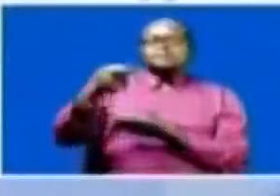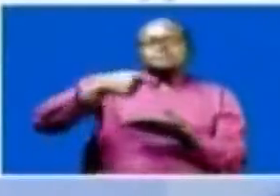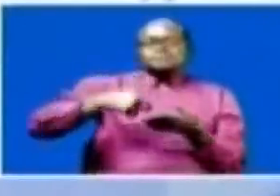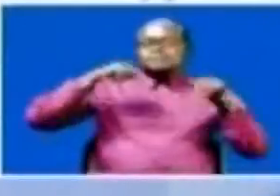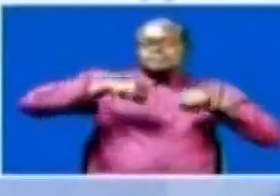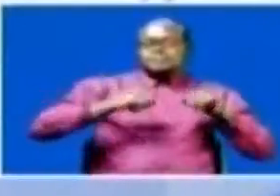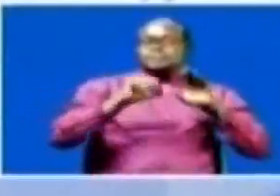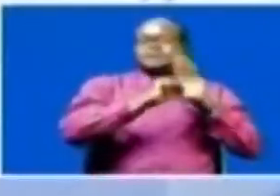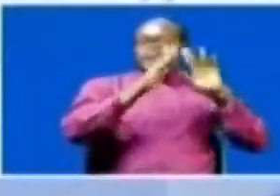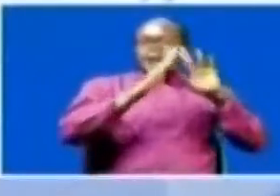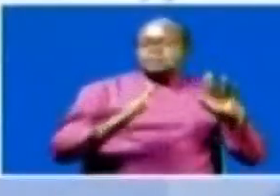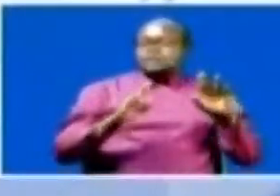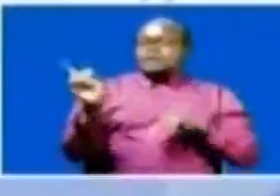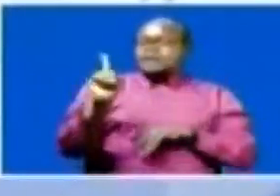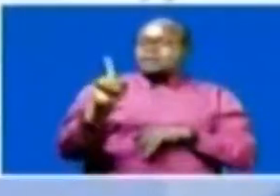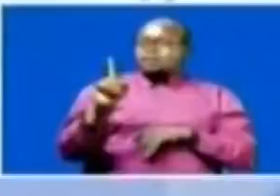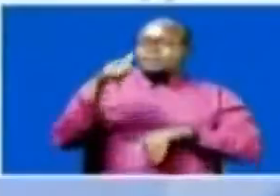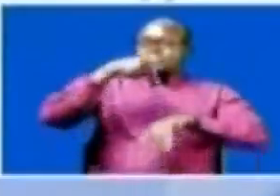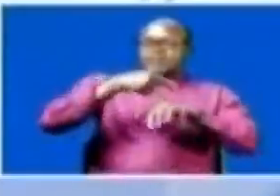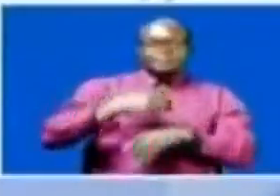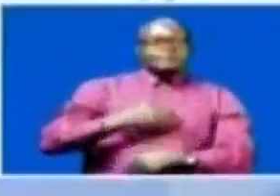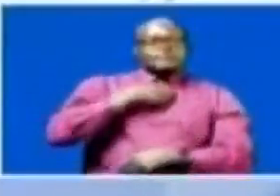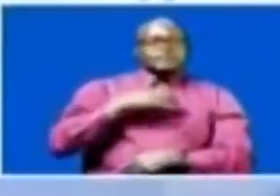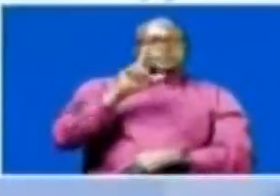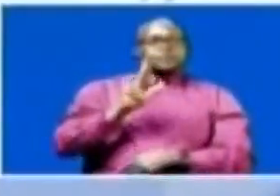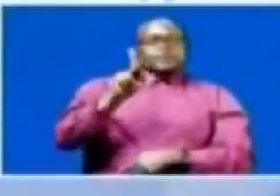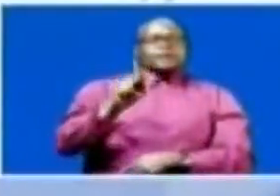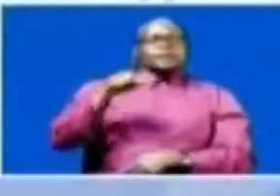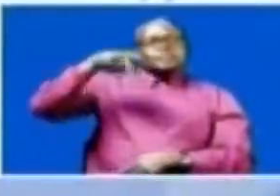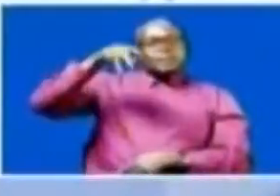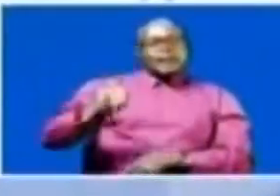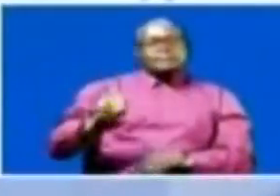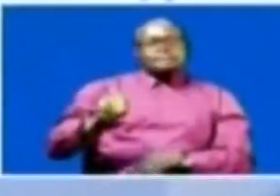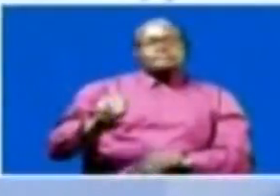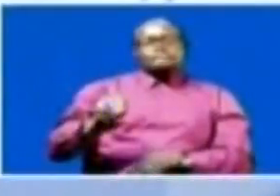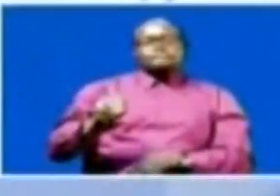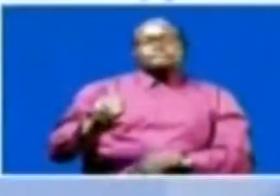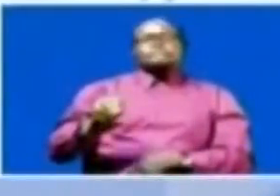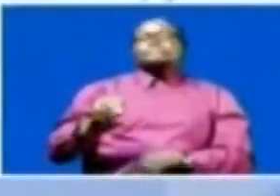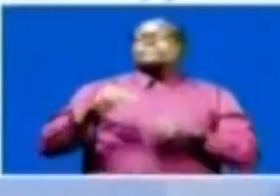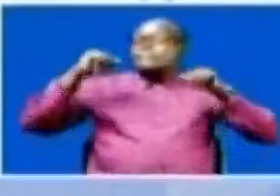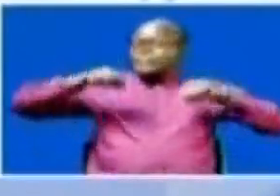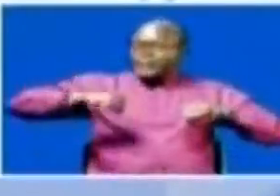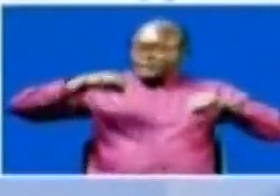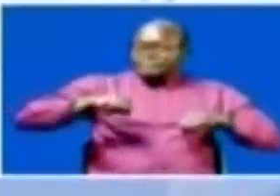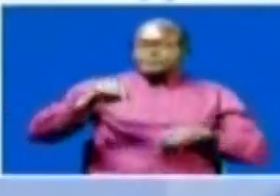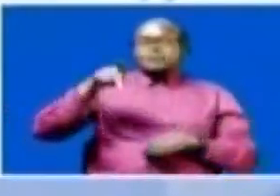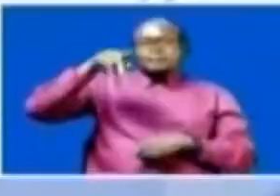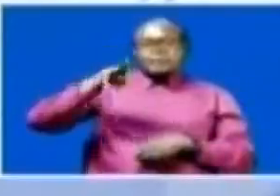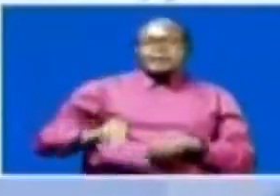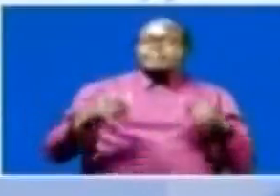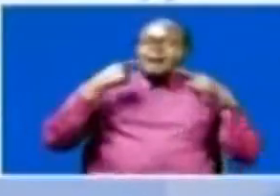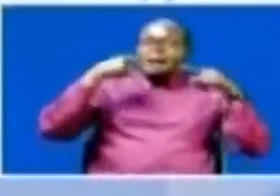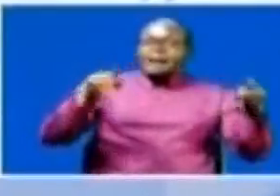Nairobi, during a visit by the UK Premier Theresa May. Besides the anti-graft agreement, the Premier also announced that the